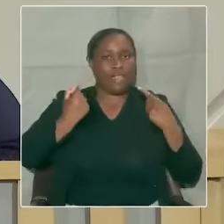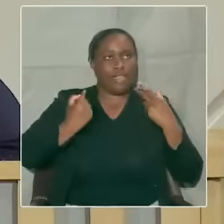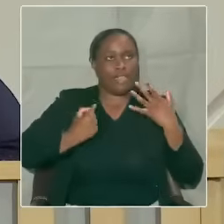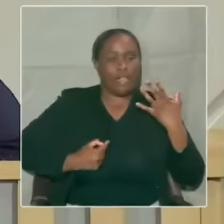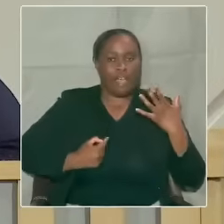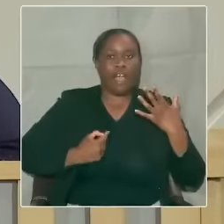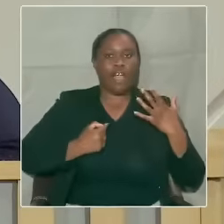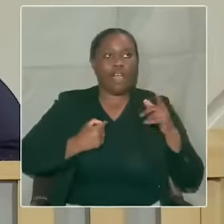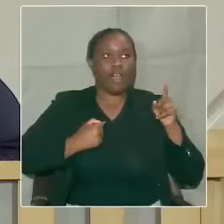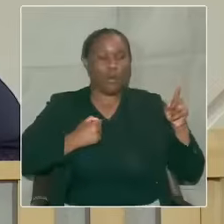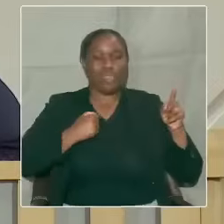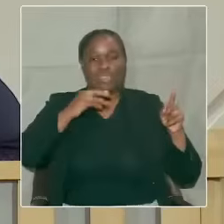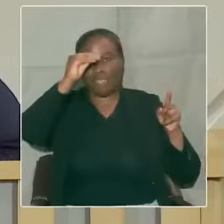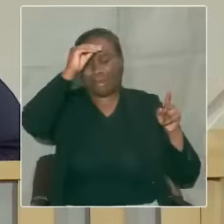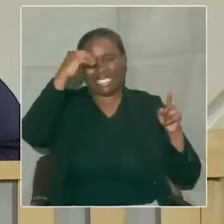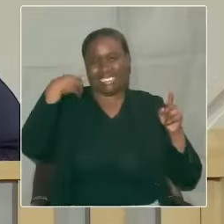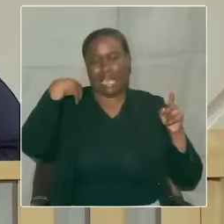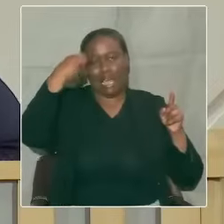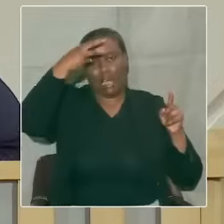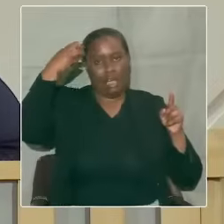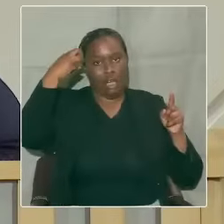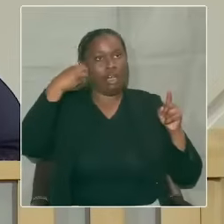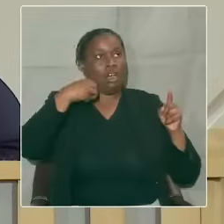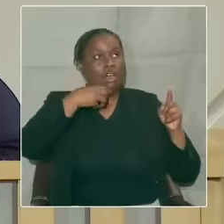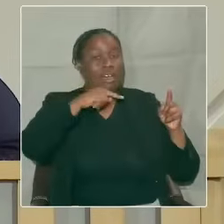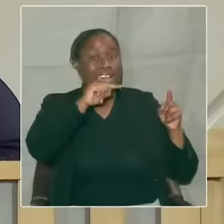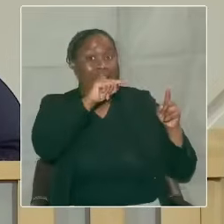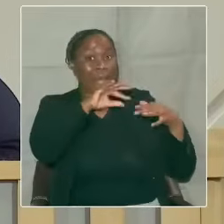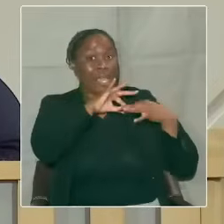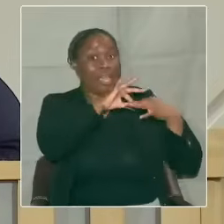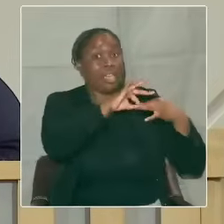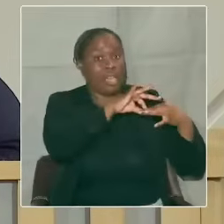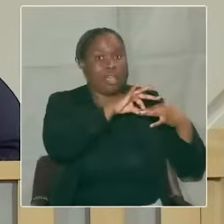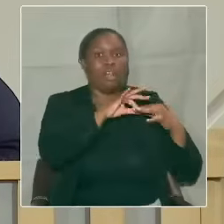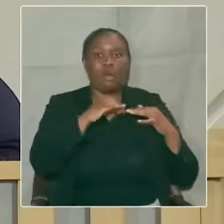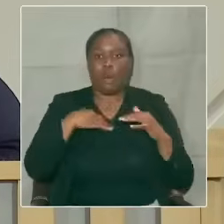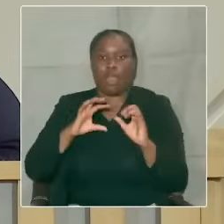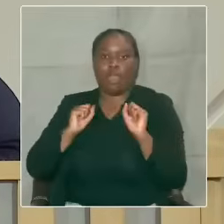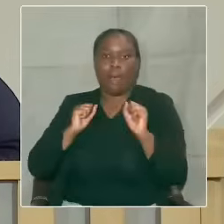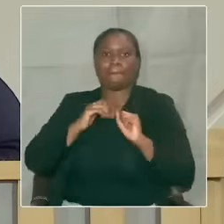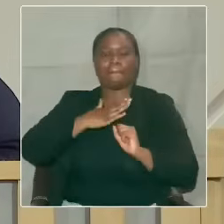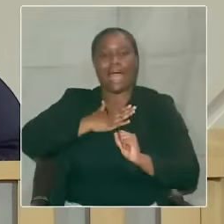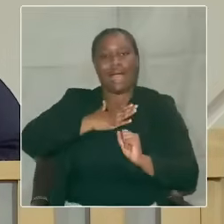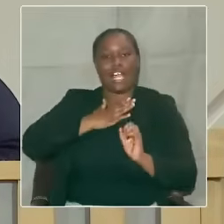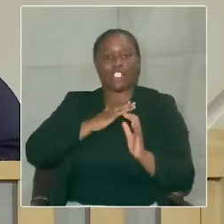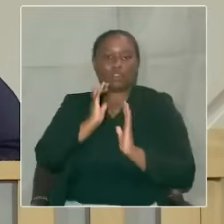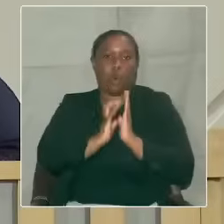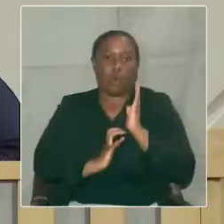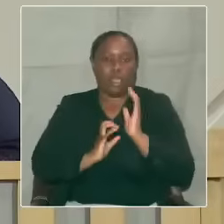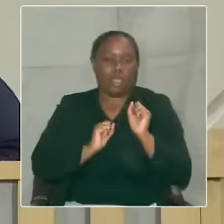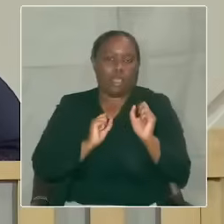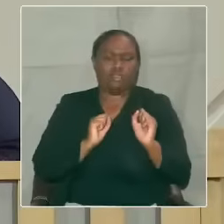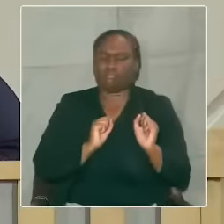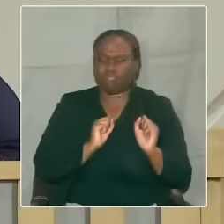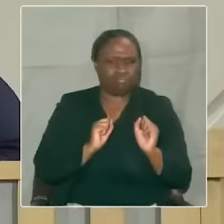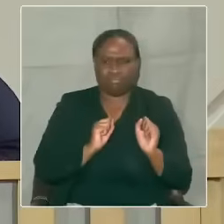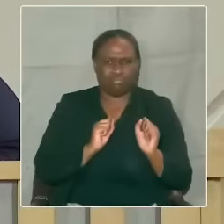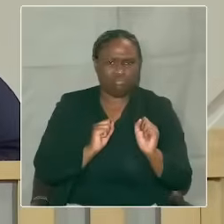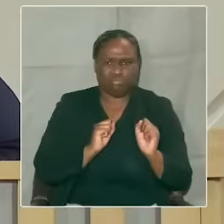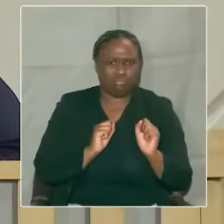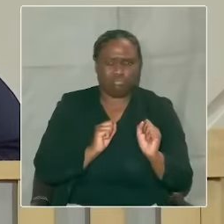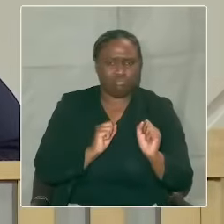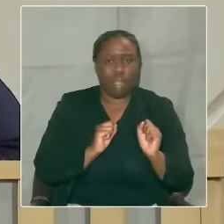Minister Mkhunu on the issues forming part of this subject matter for determination herein only, but